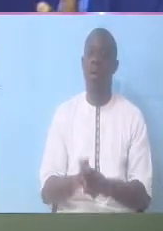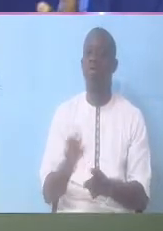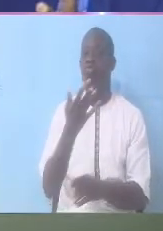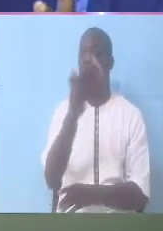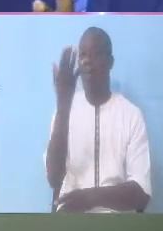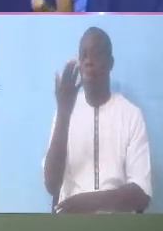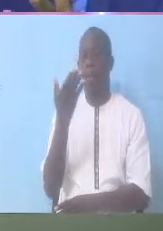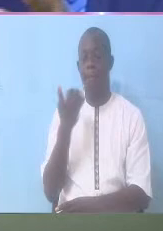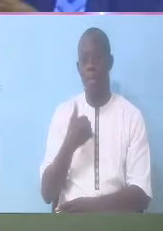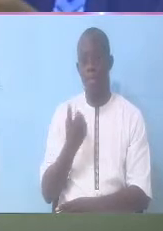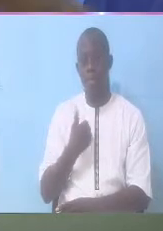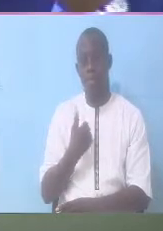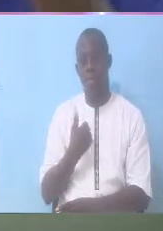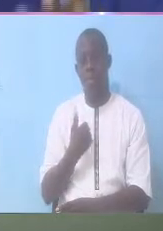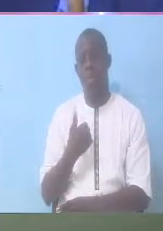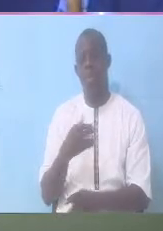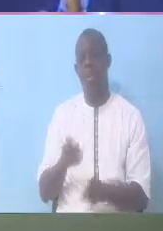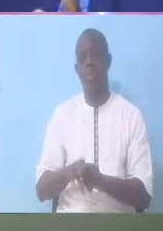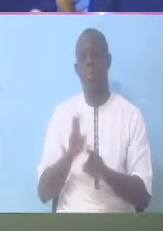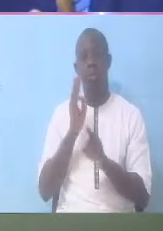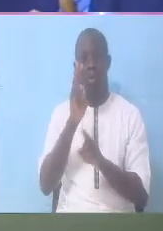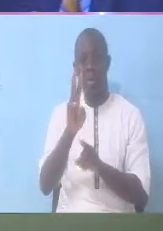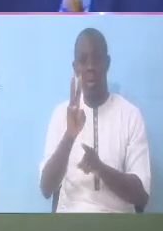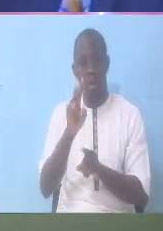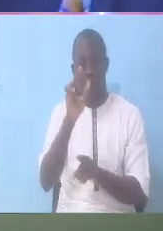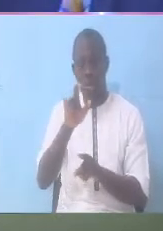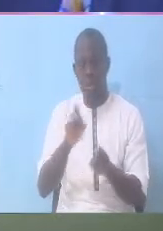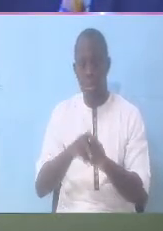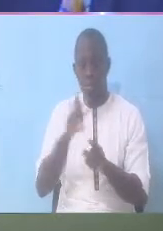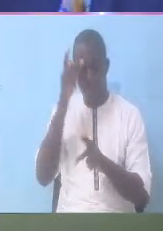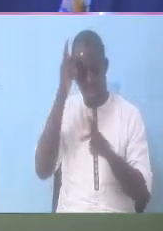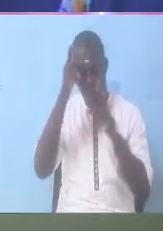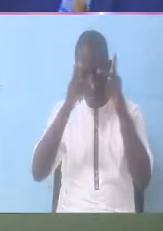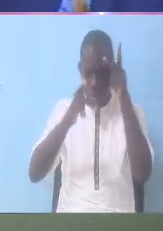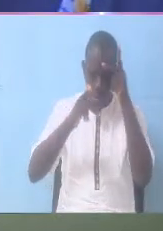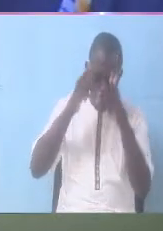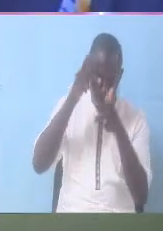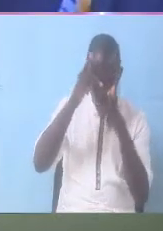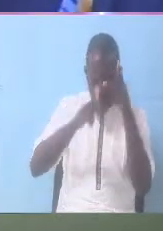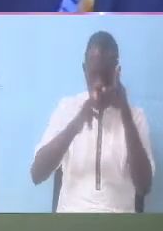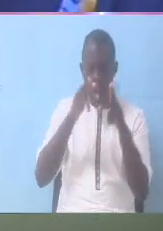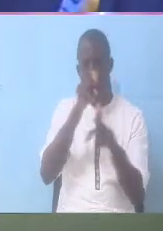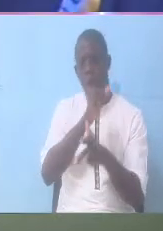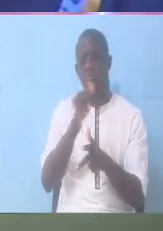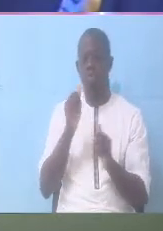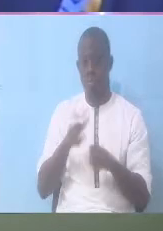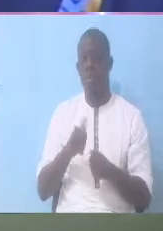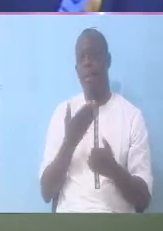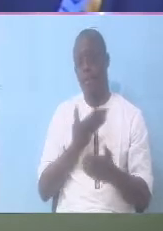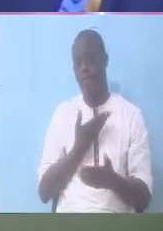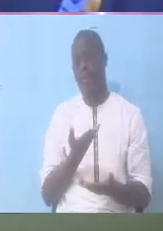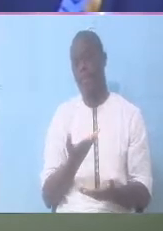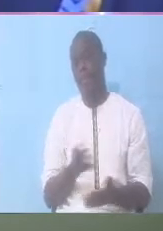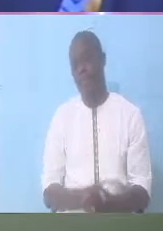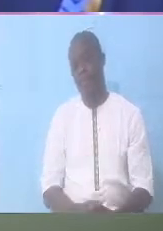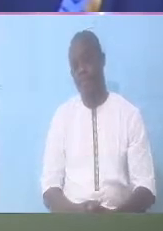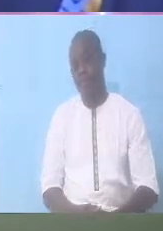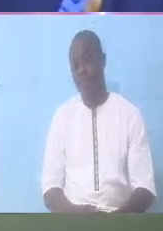visibly drunk. Ifang ikadol fango je nyala ko nyinul be dame be sira rende.